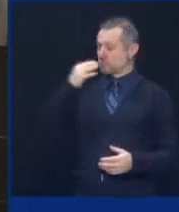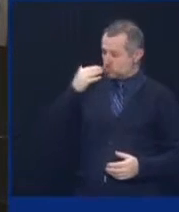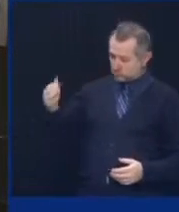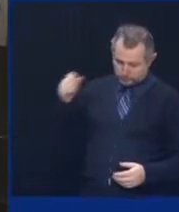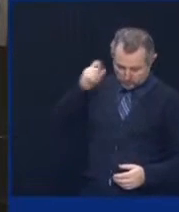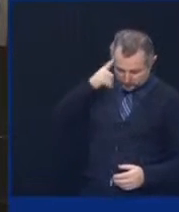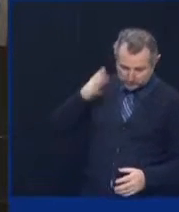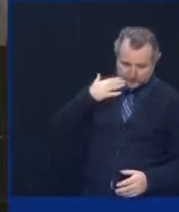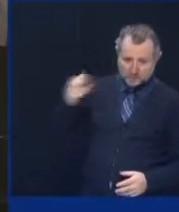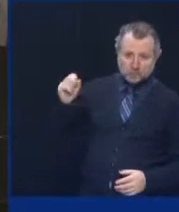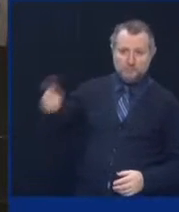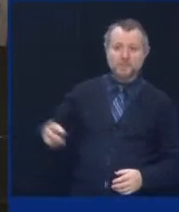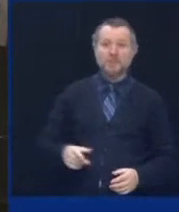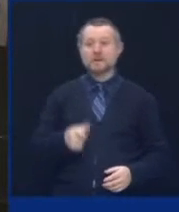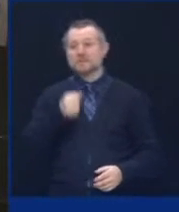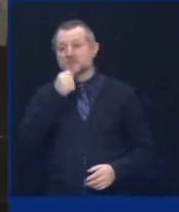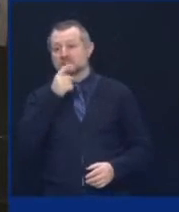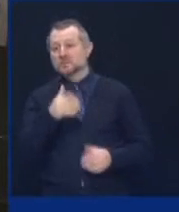next question.